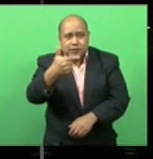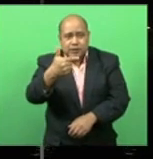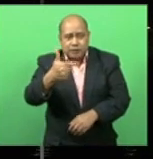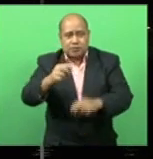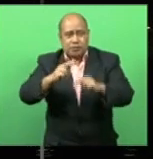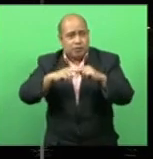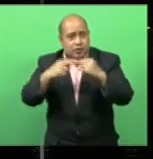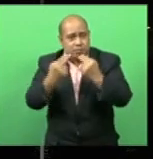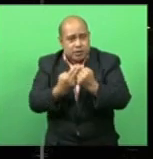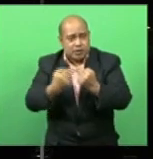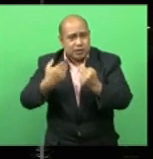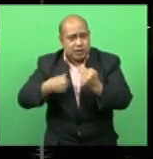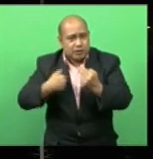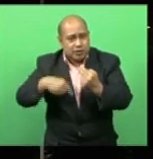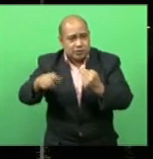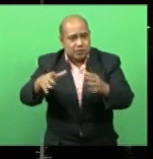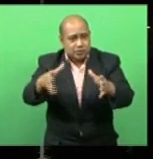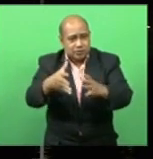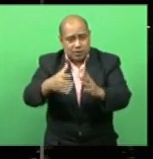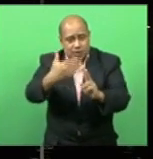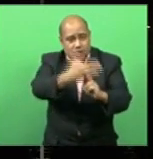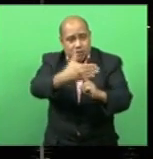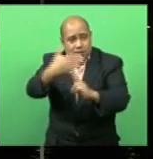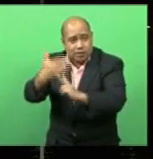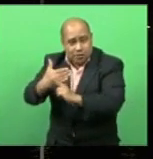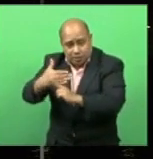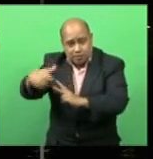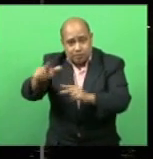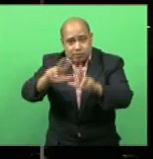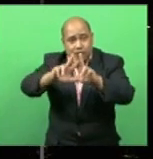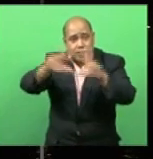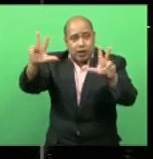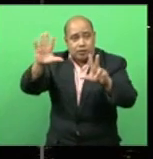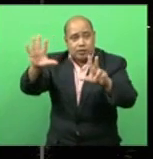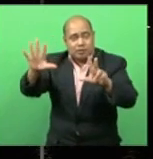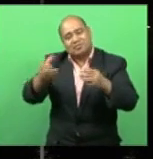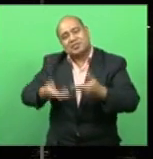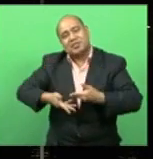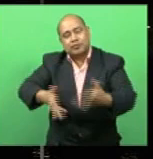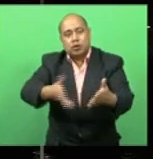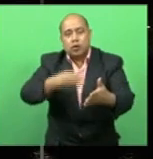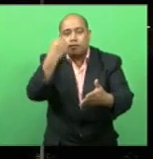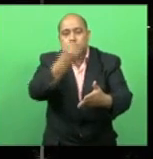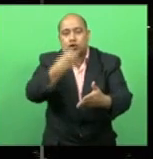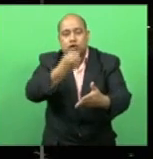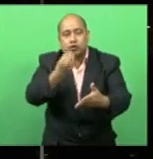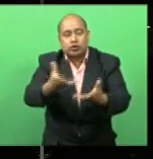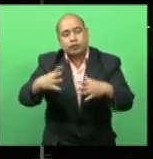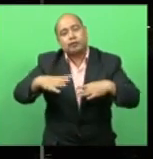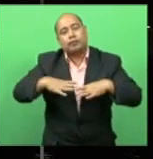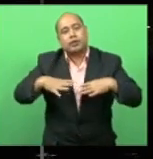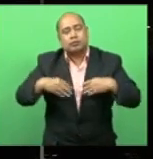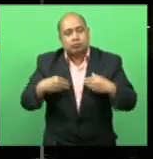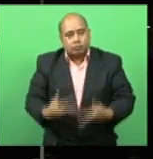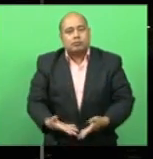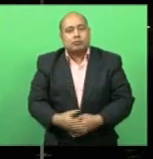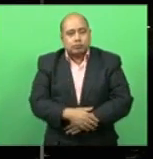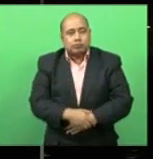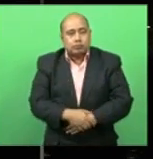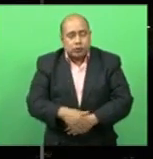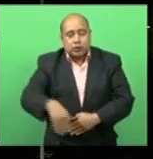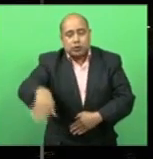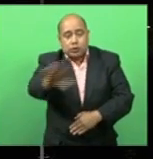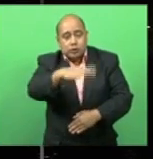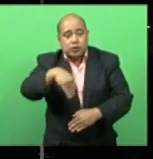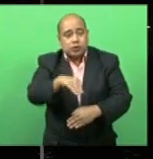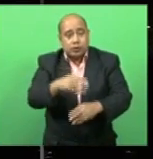area in Riketi have been assisted with essential food supplies. Eleanor Turangaivu reports the residents, most of whom are